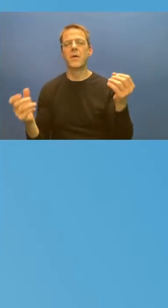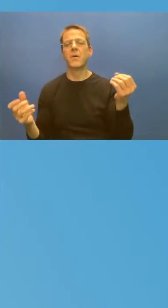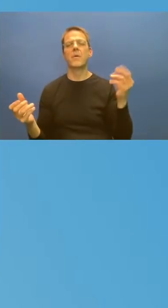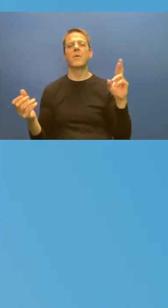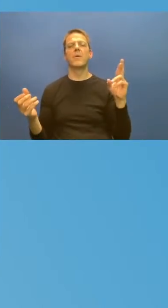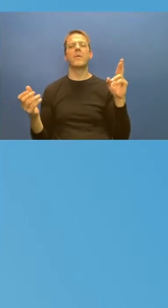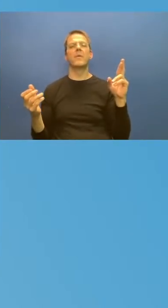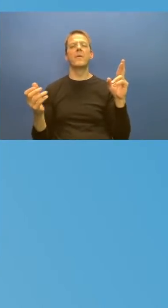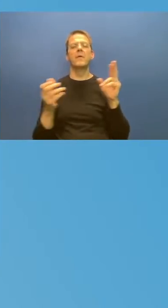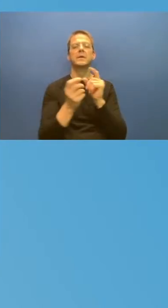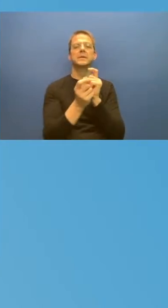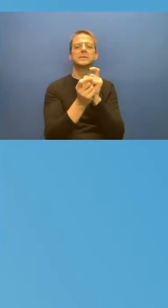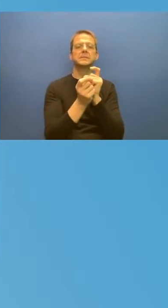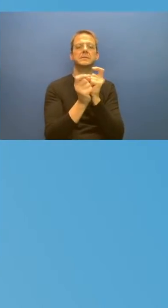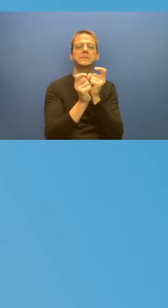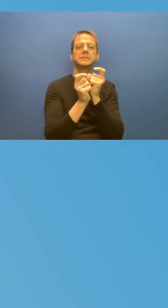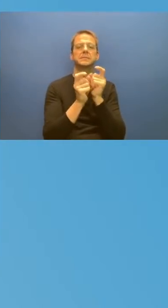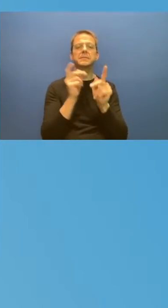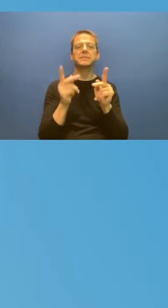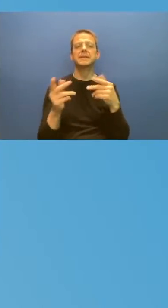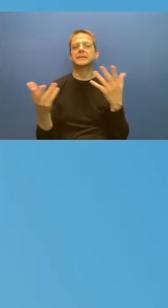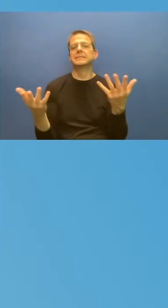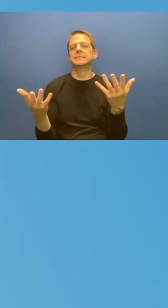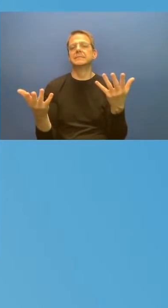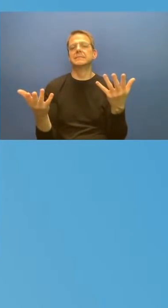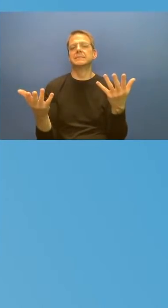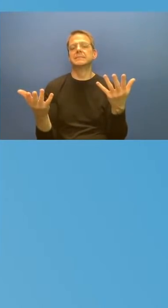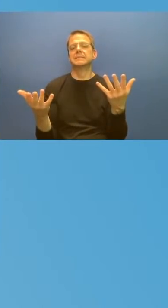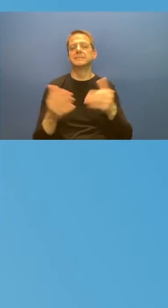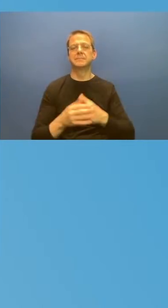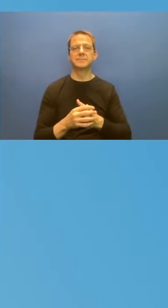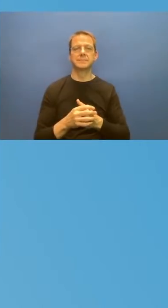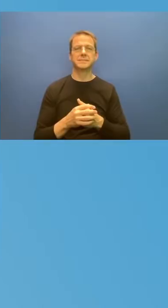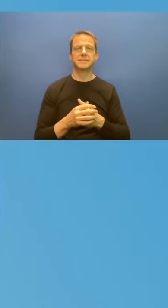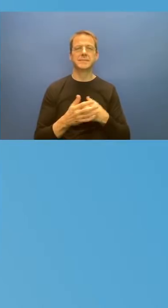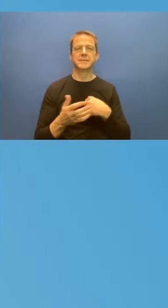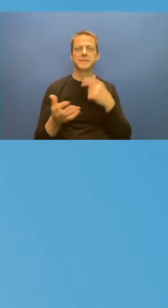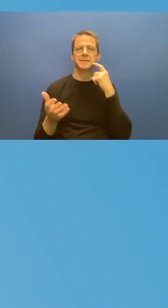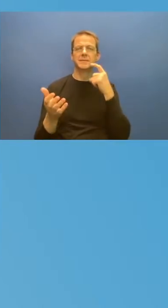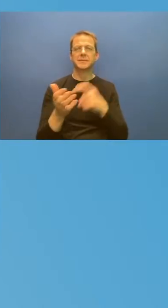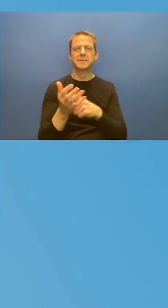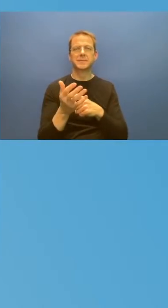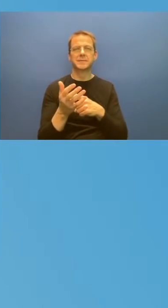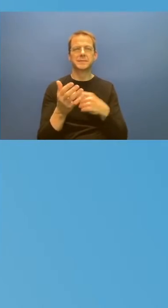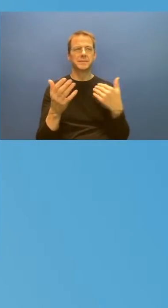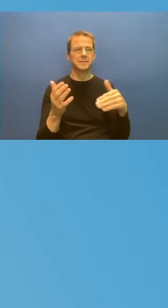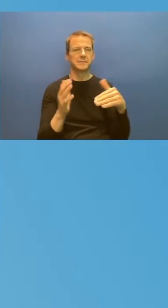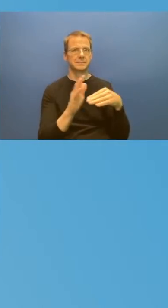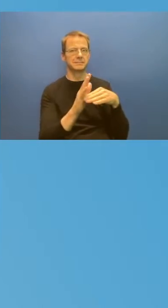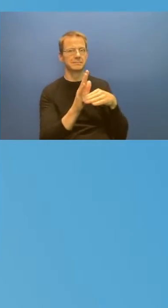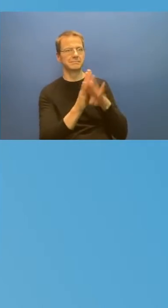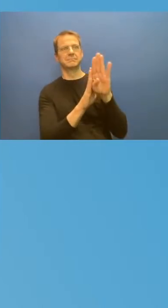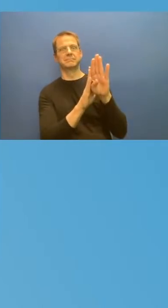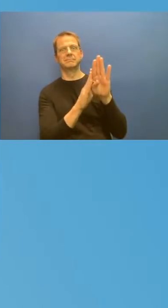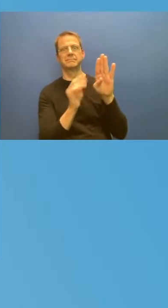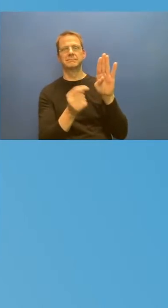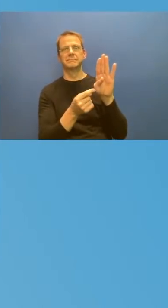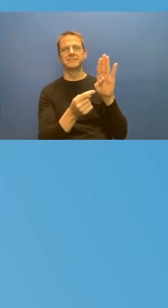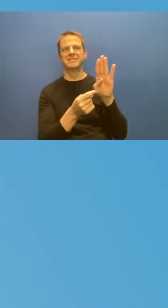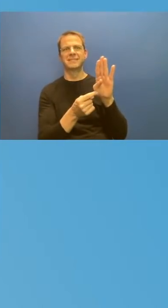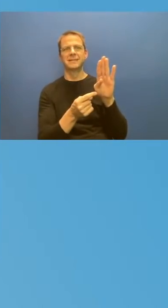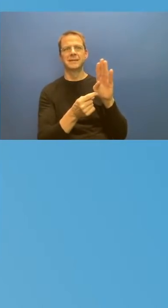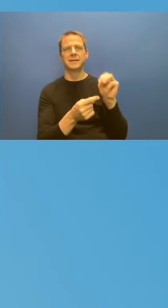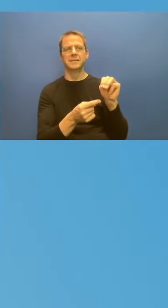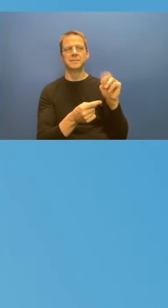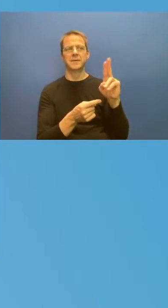these huge jumps in say mutations that are being conserved and allowing the virus to infect